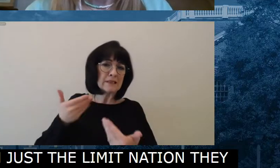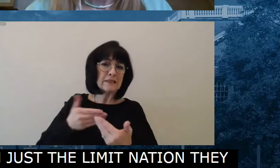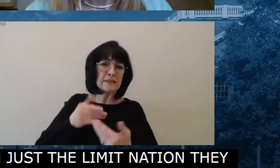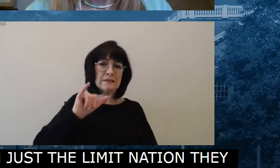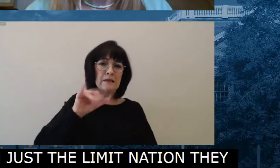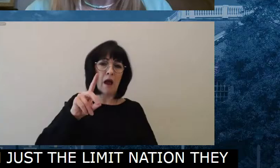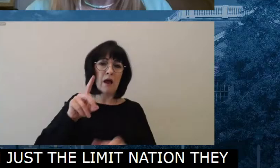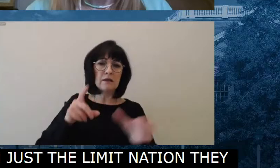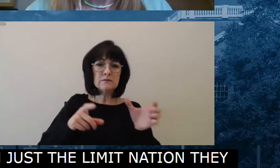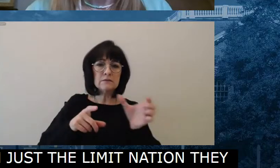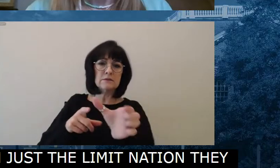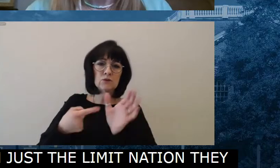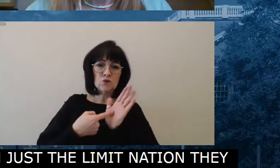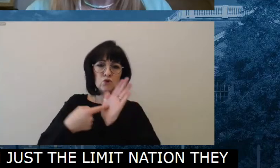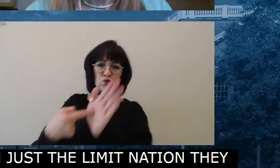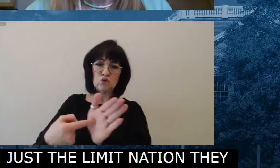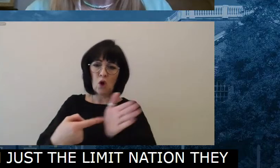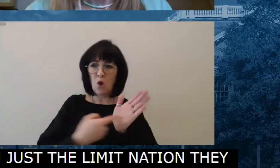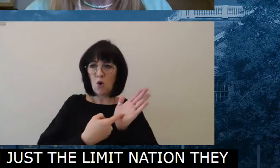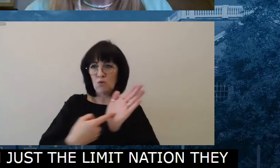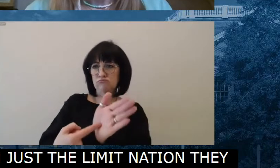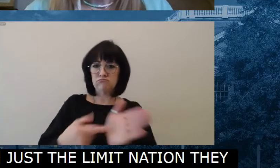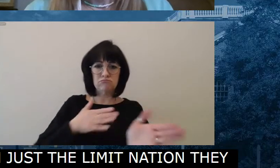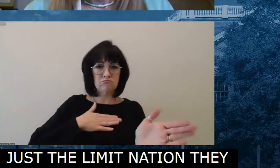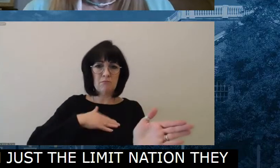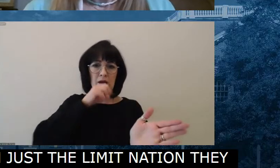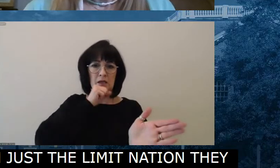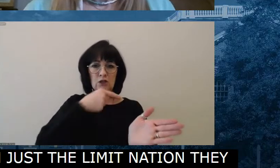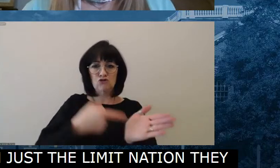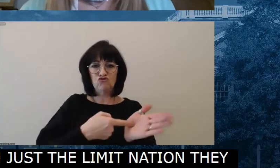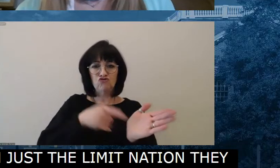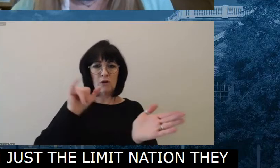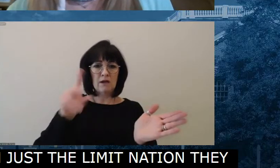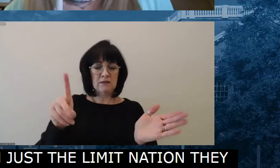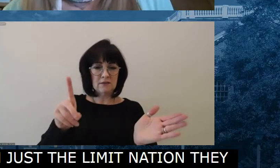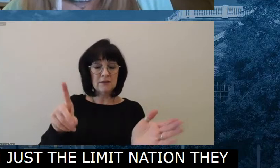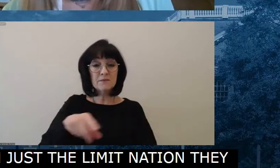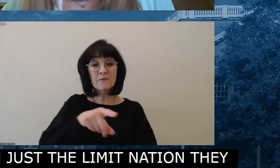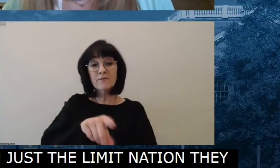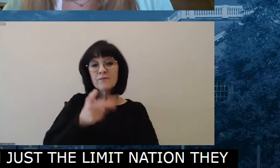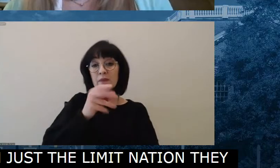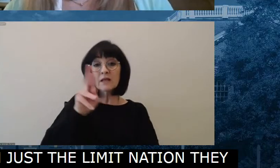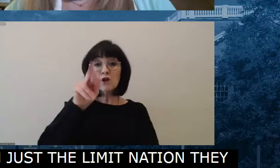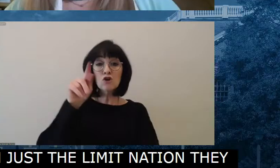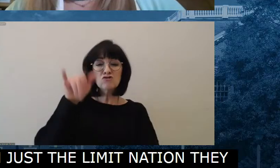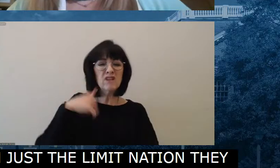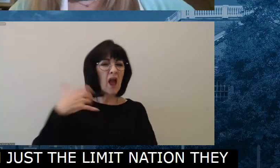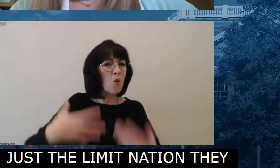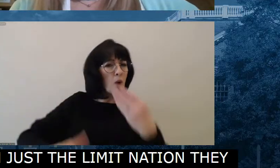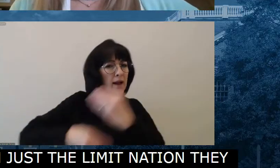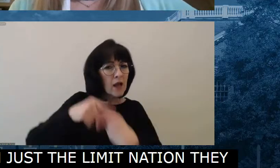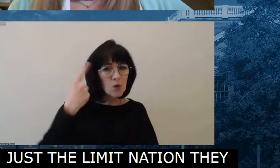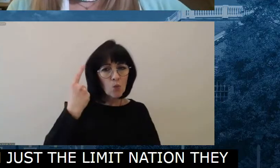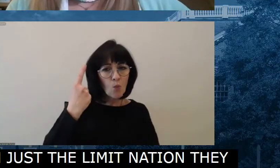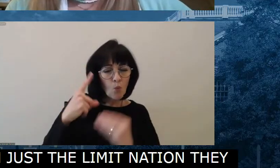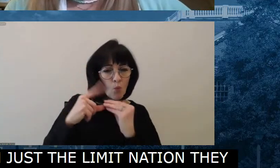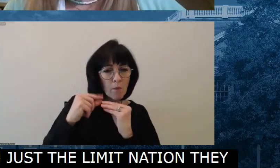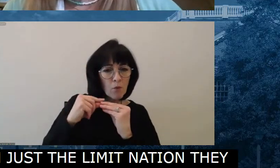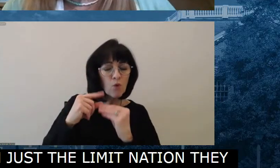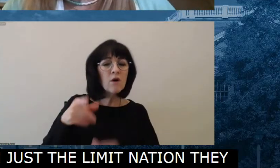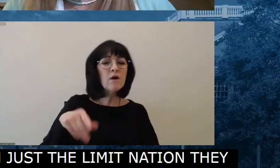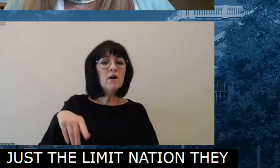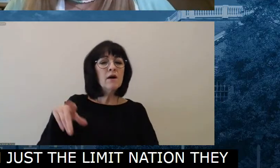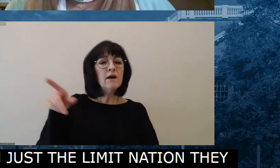that indicates a person's age. If I can add just one more thing to Amy's